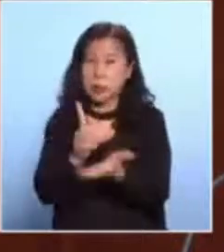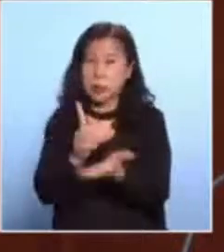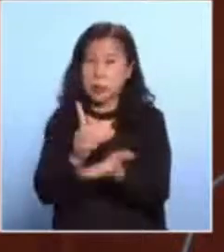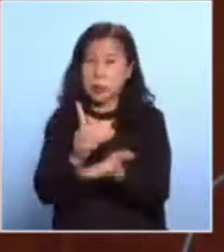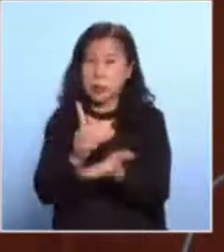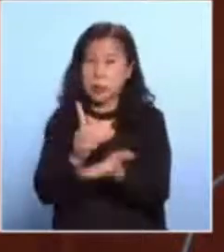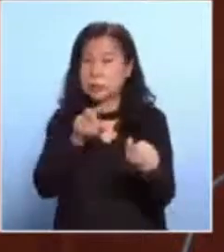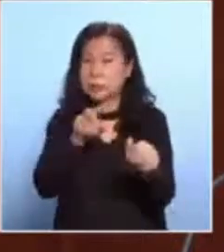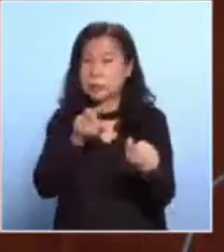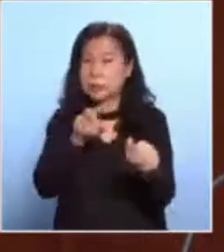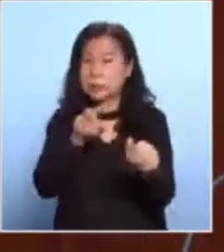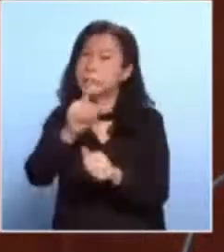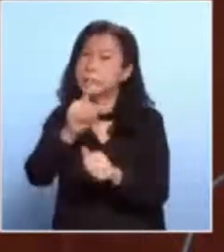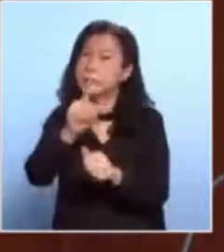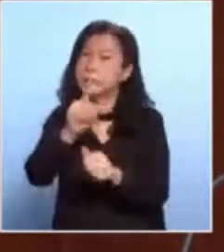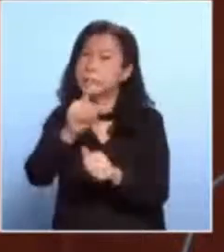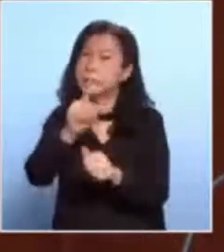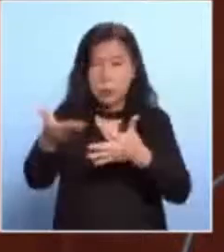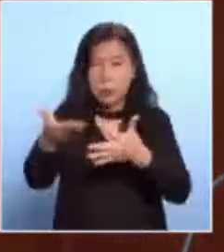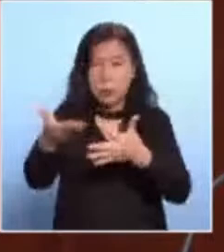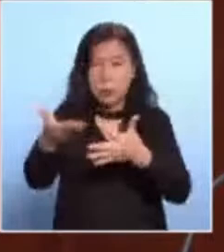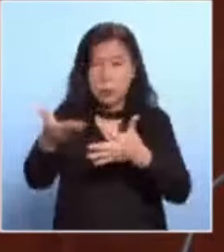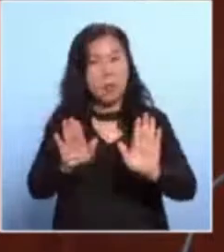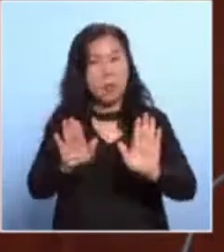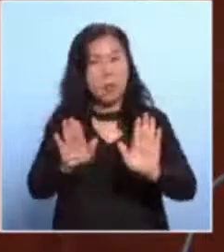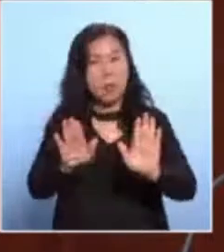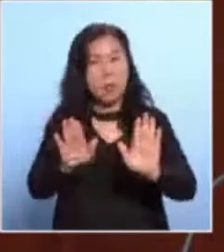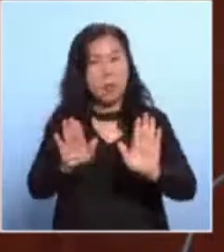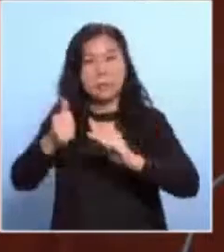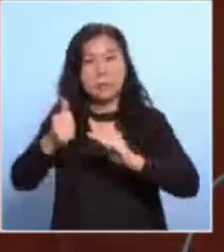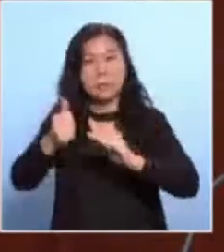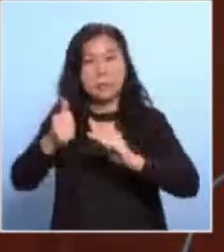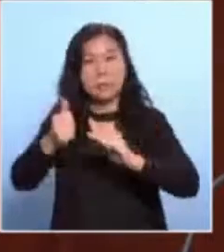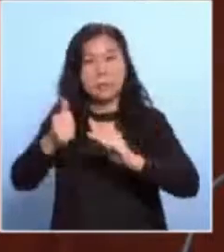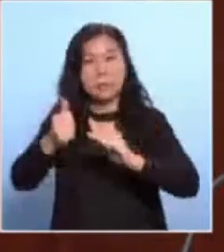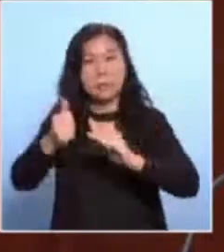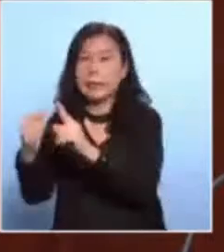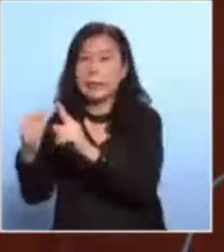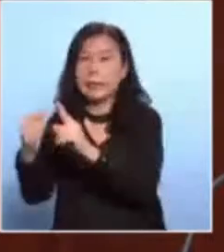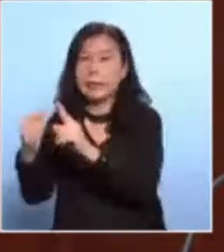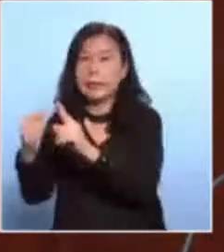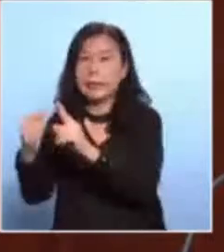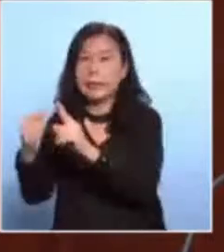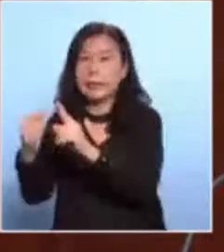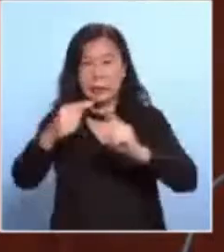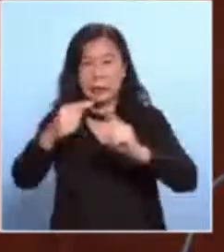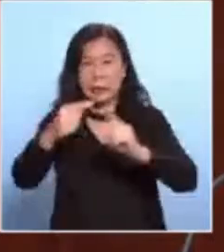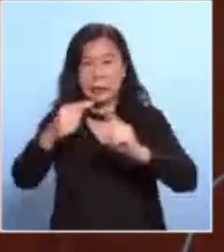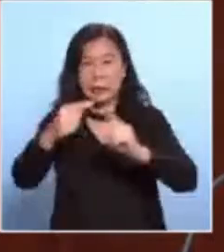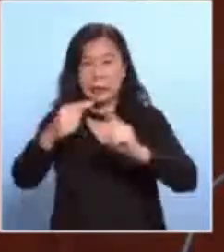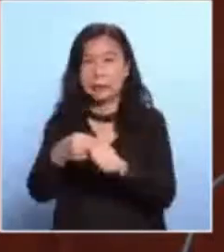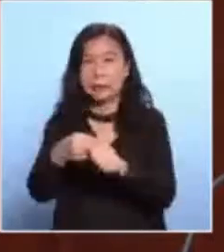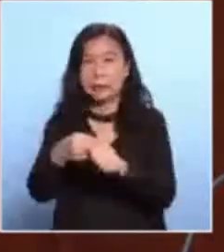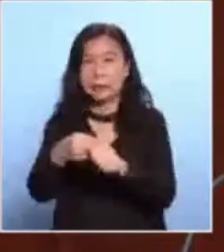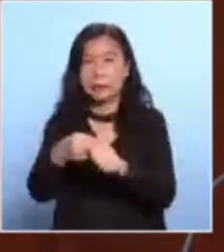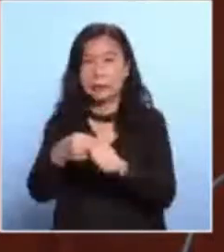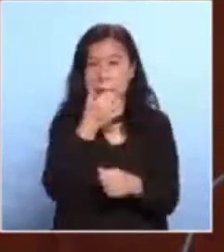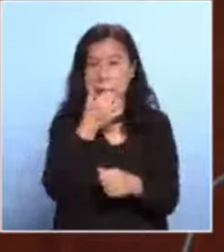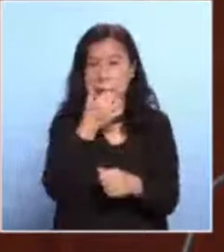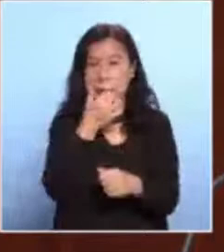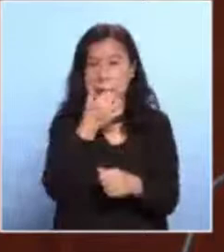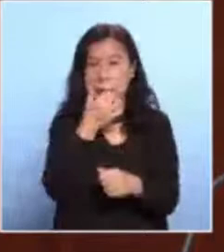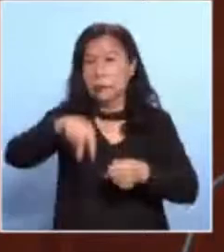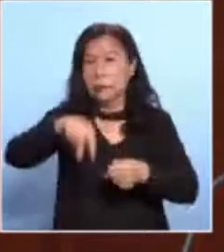framework, with the aim of enhancing service quality and nurturing talents. And 4. Boost trading of